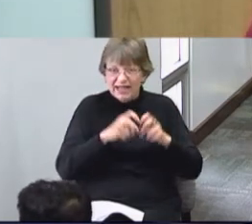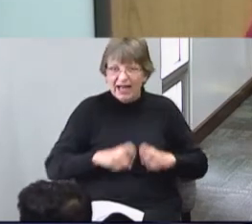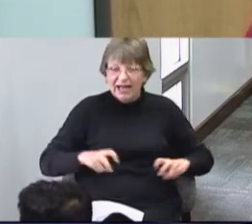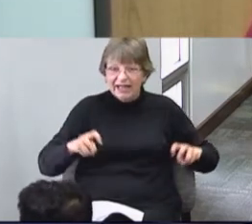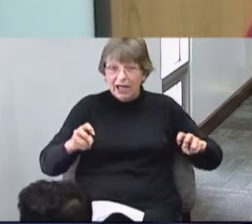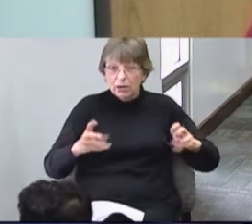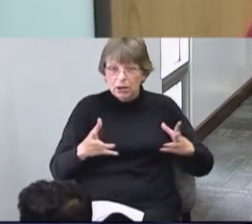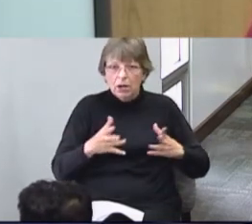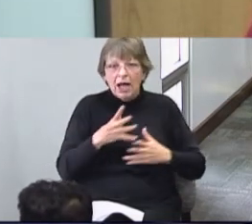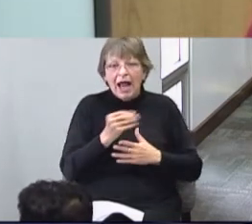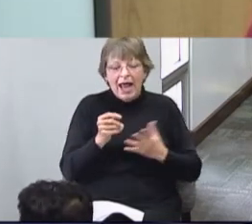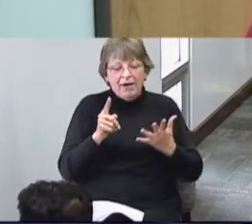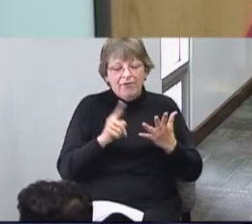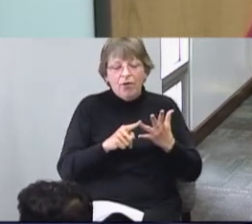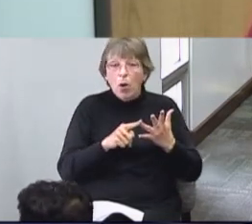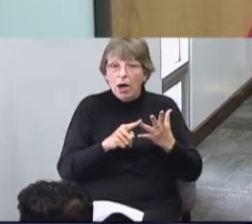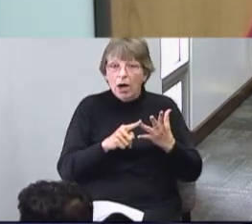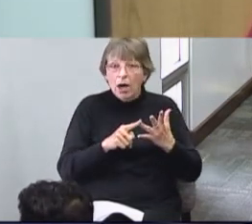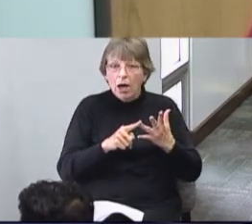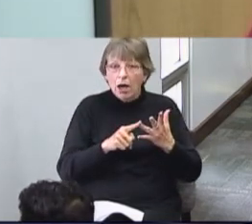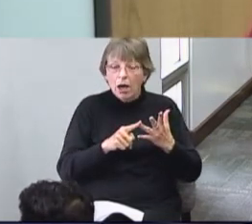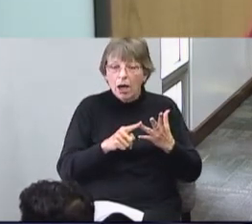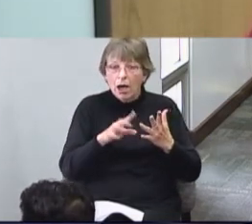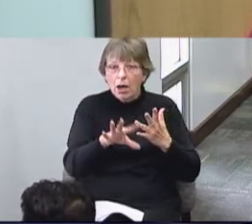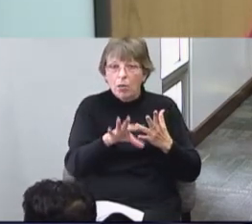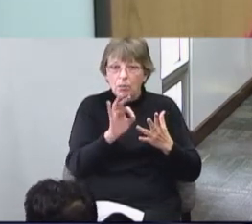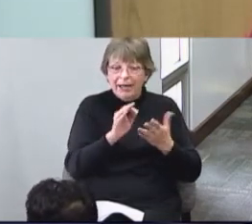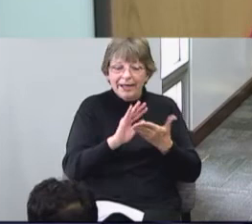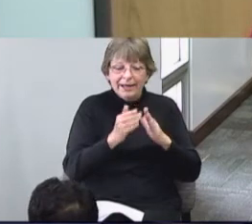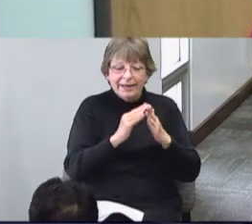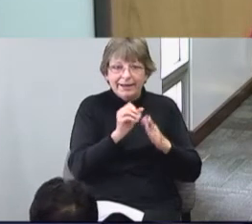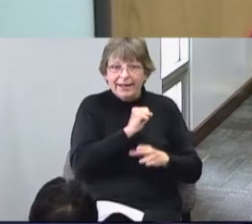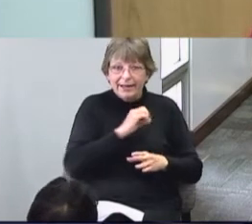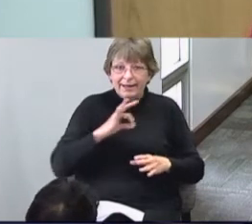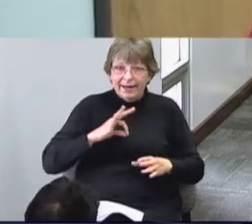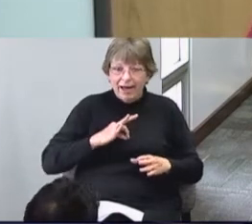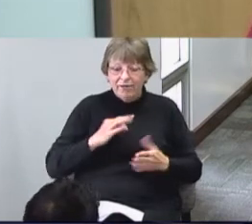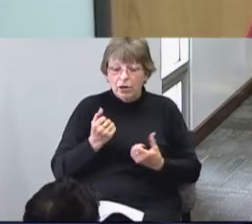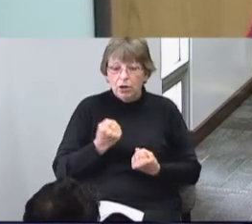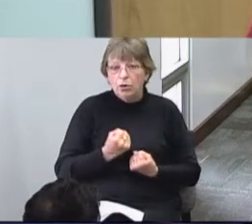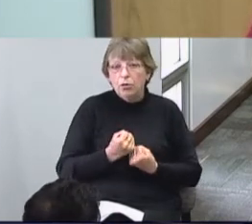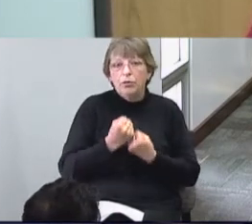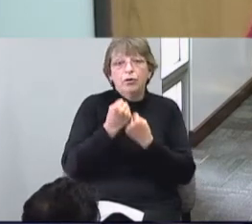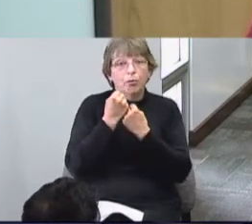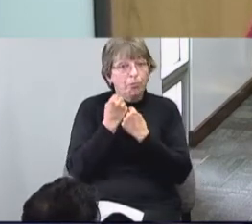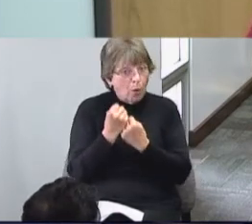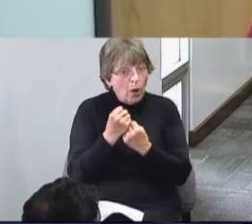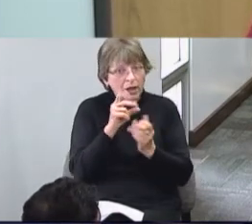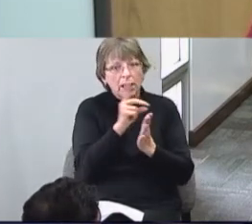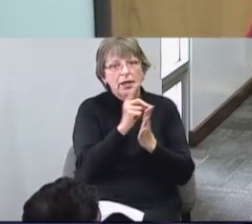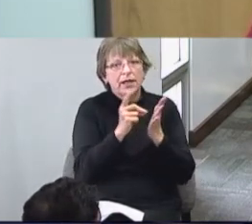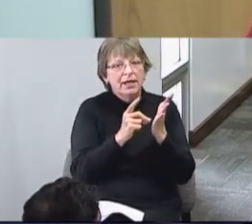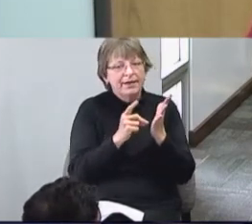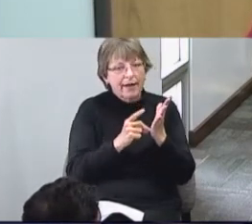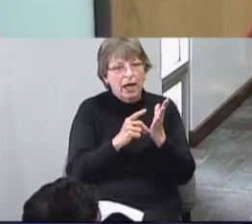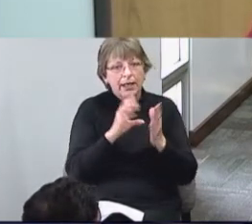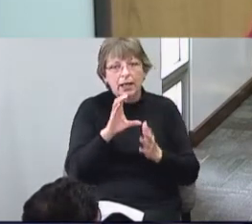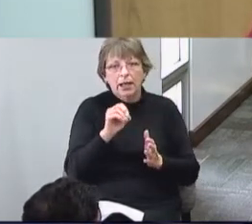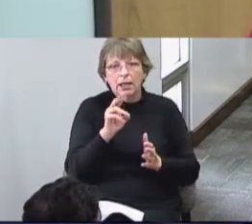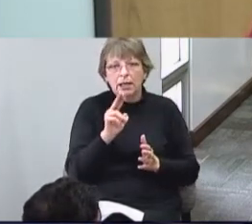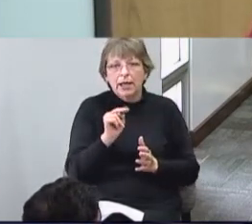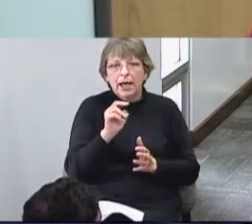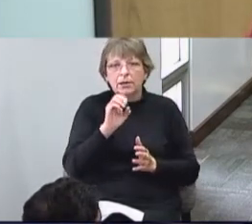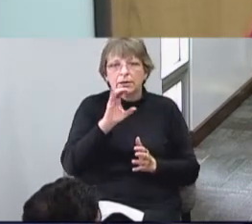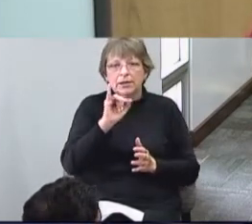And 4, designate city staff to support the design council. Since that time,